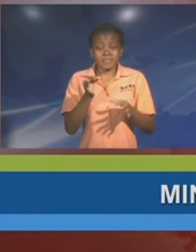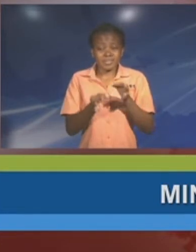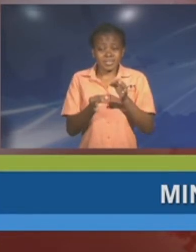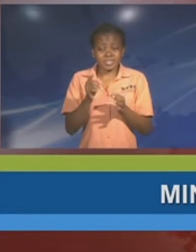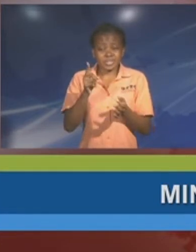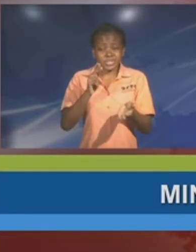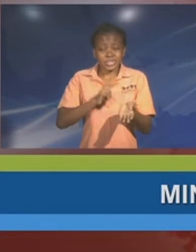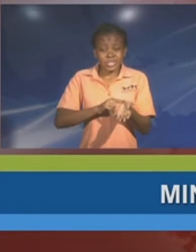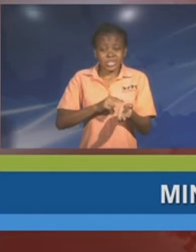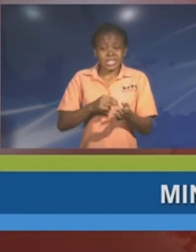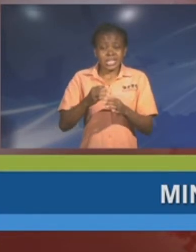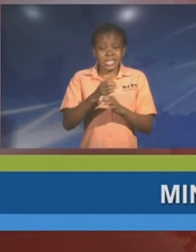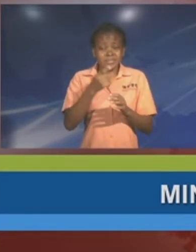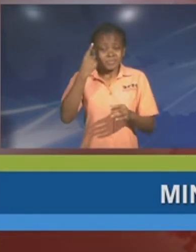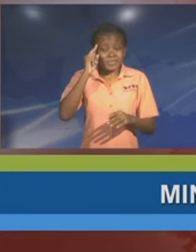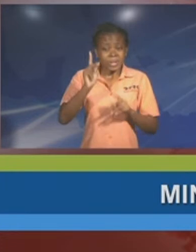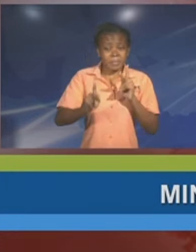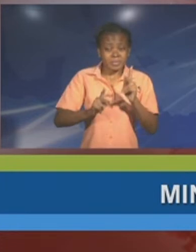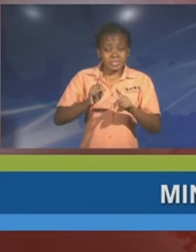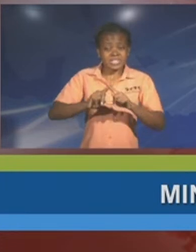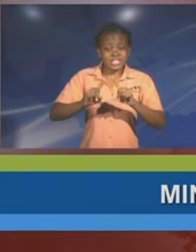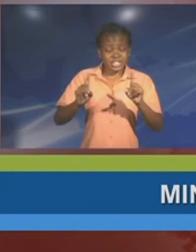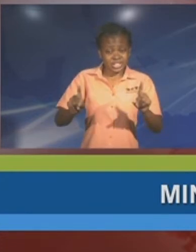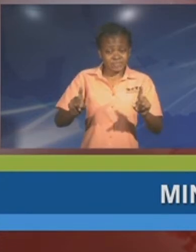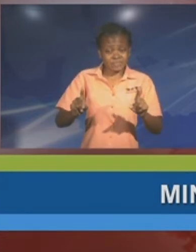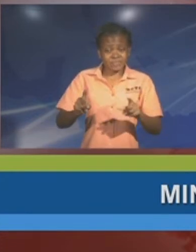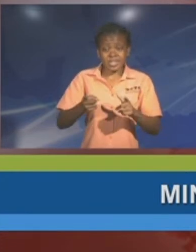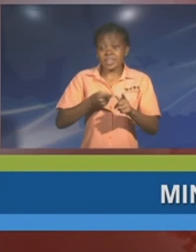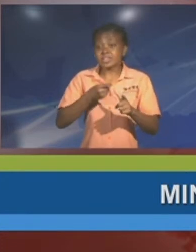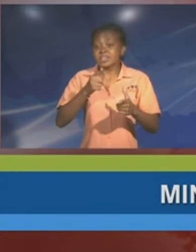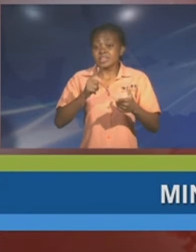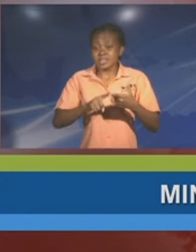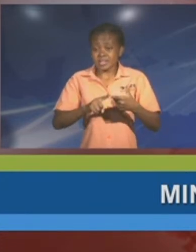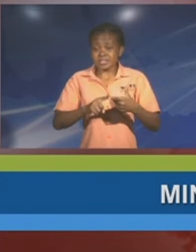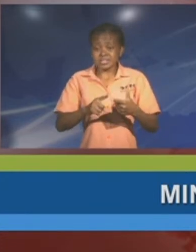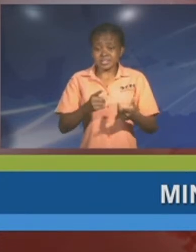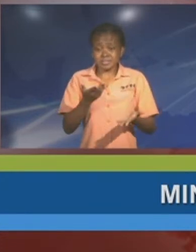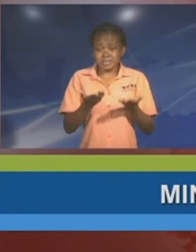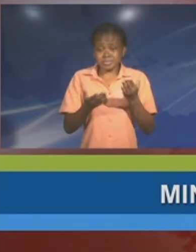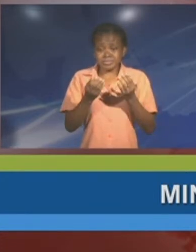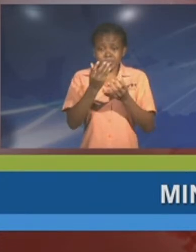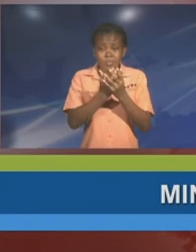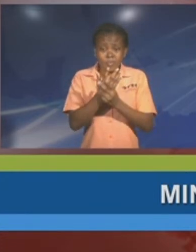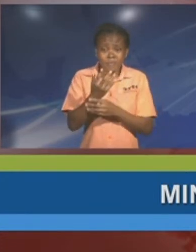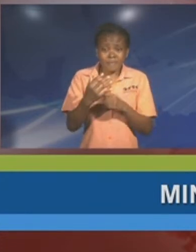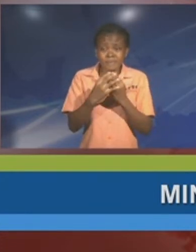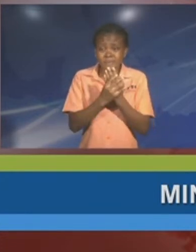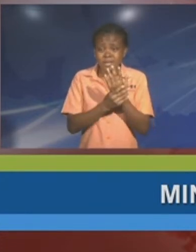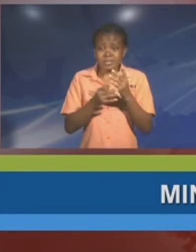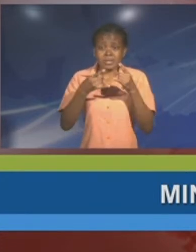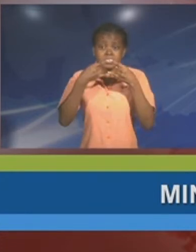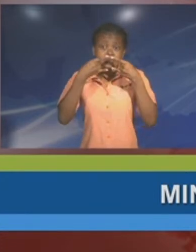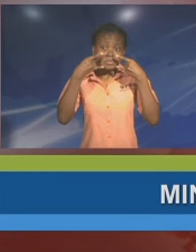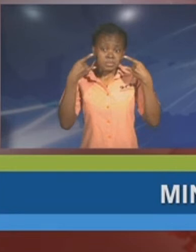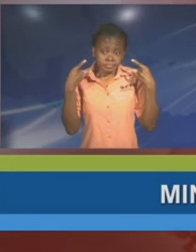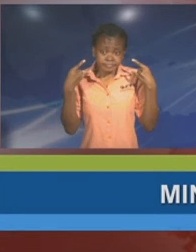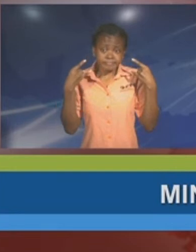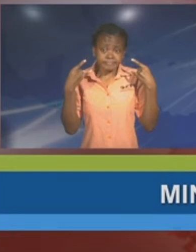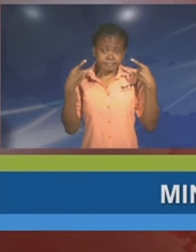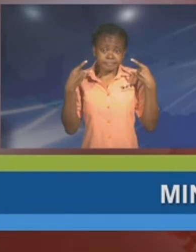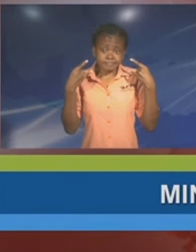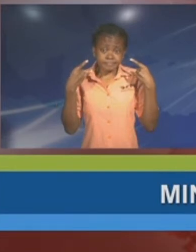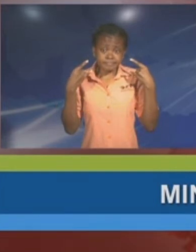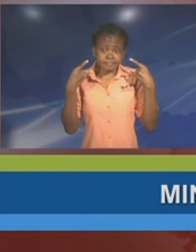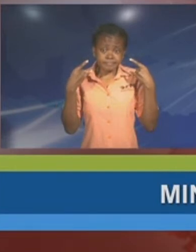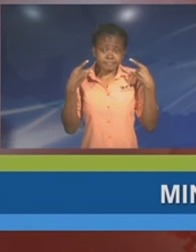for individuals, and in those instances, we advise, of course, wearing gloves, wearing masks, and of course, taking them